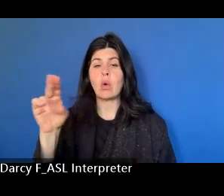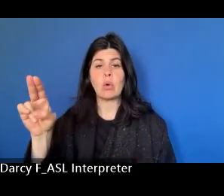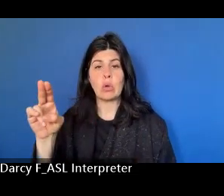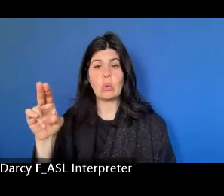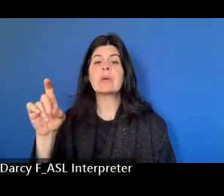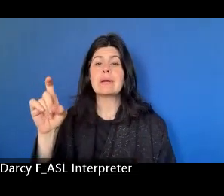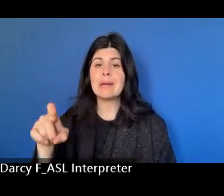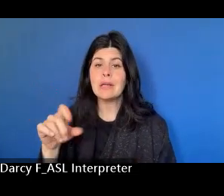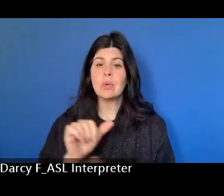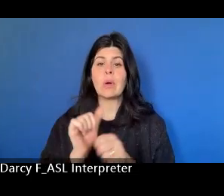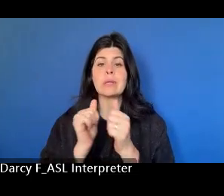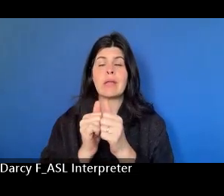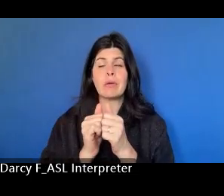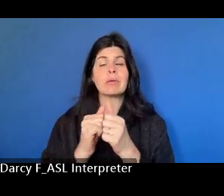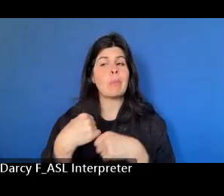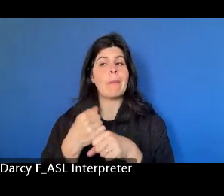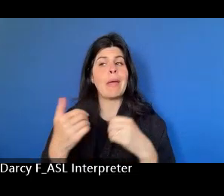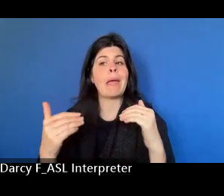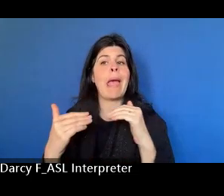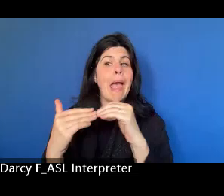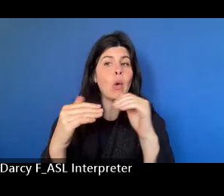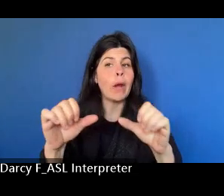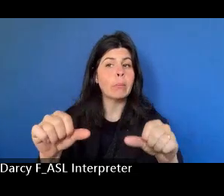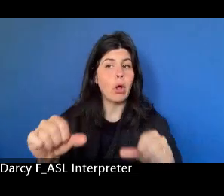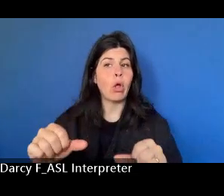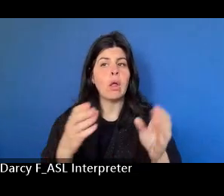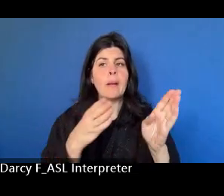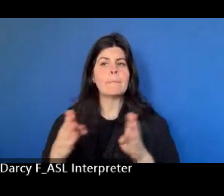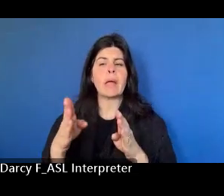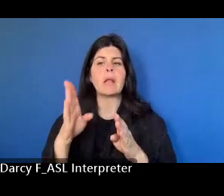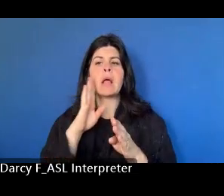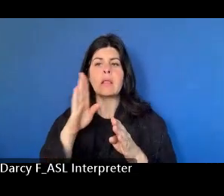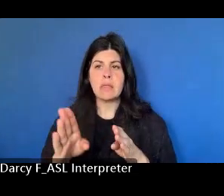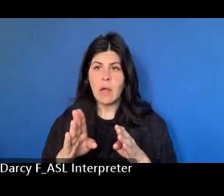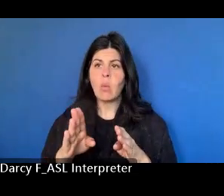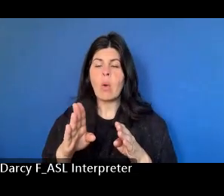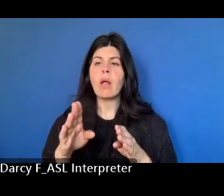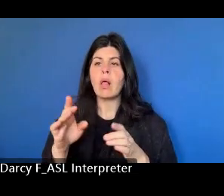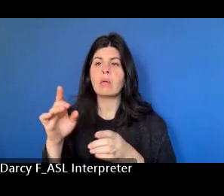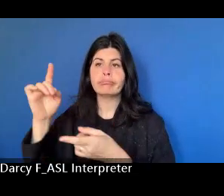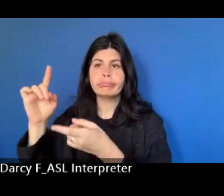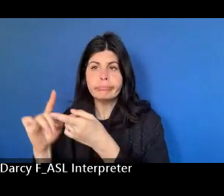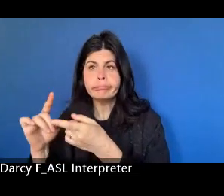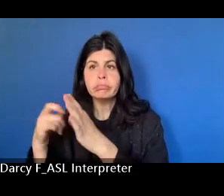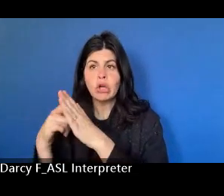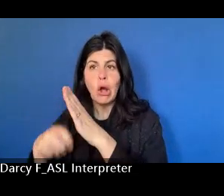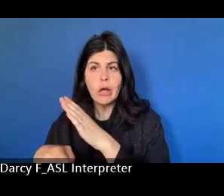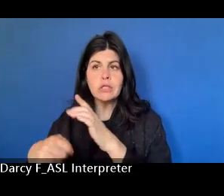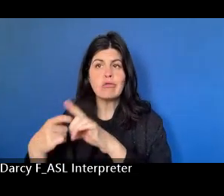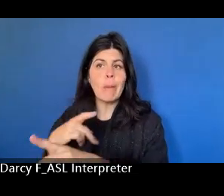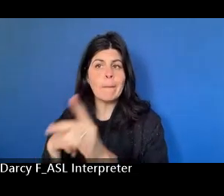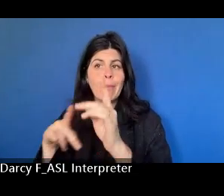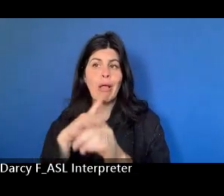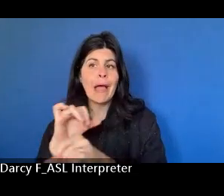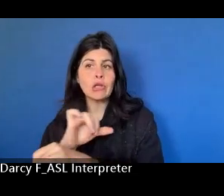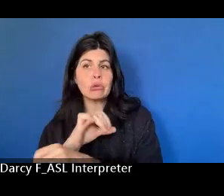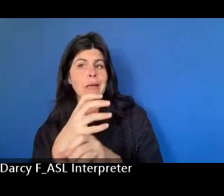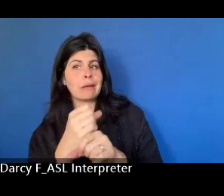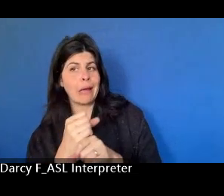that will offset these costs from the actual people who will be receiving these electrical